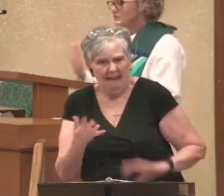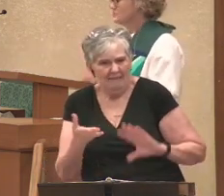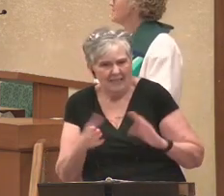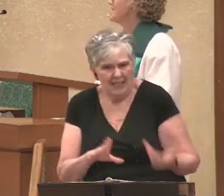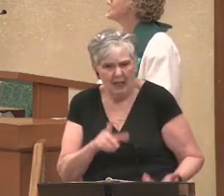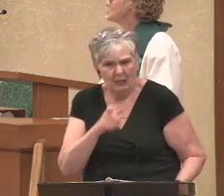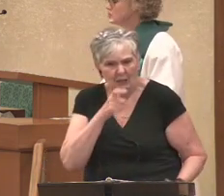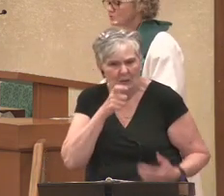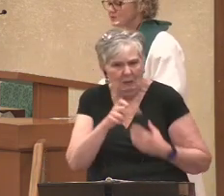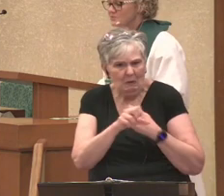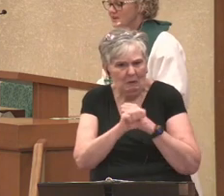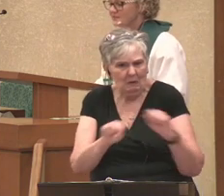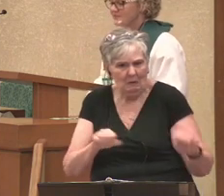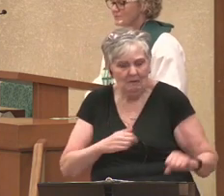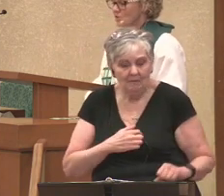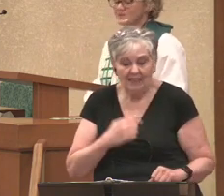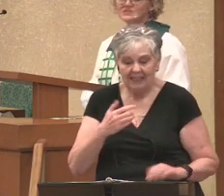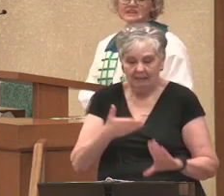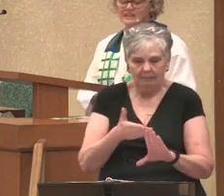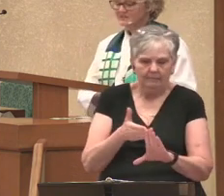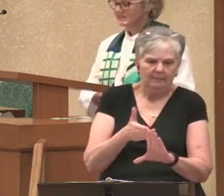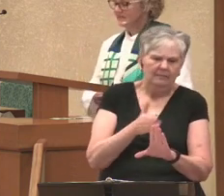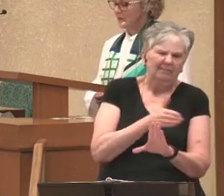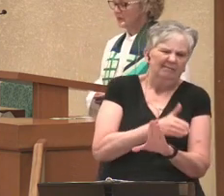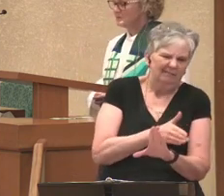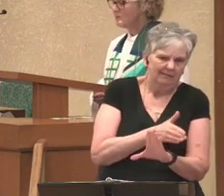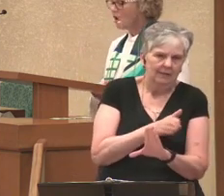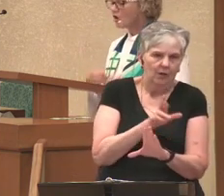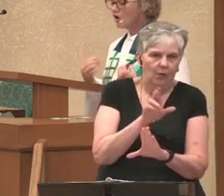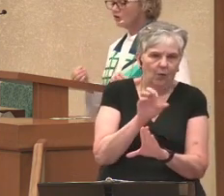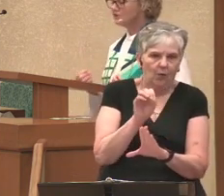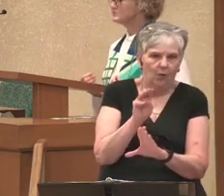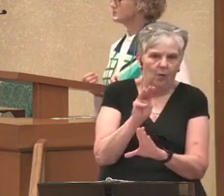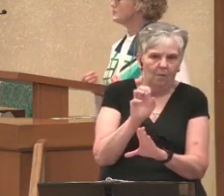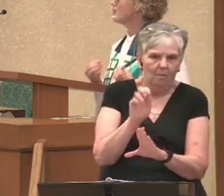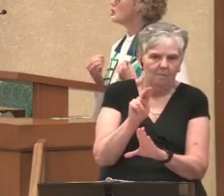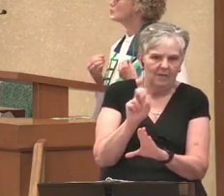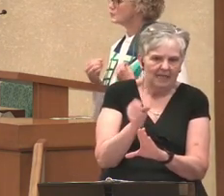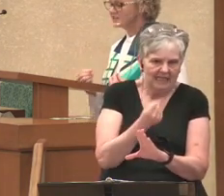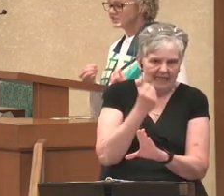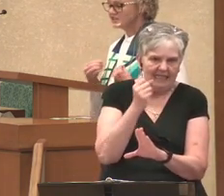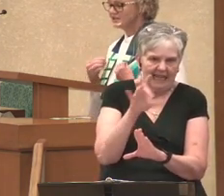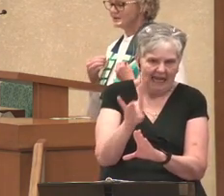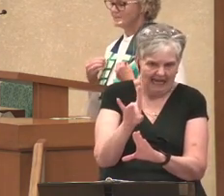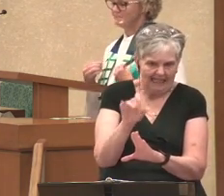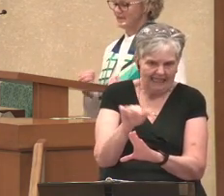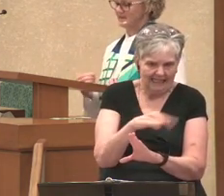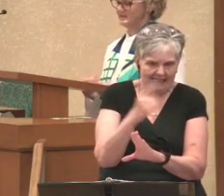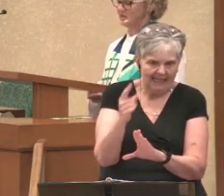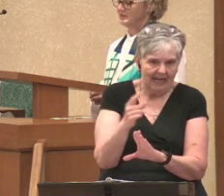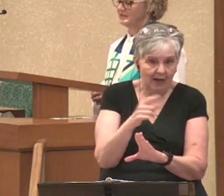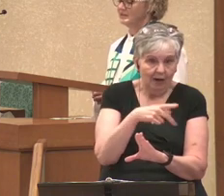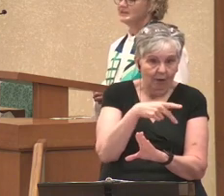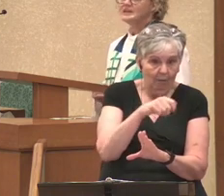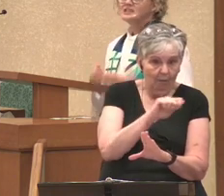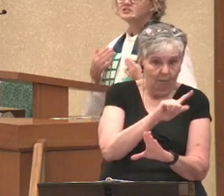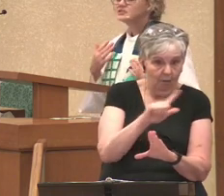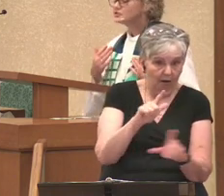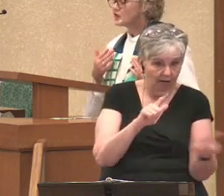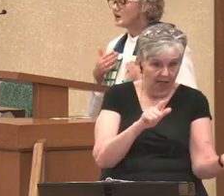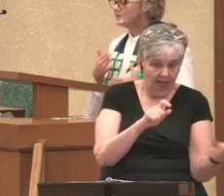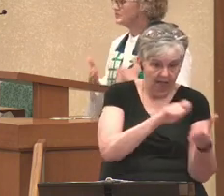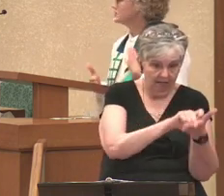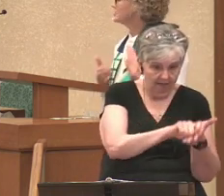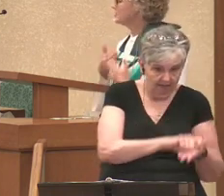Just before the passage that we read from Romans 8 today, Paul called himself a wretched man.